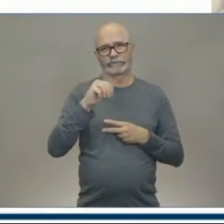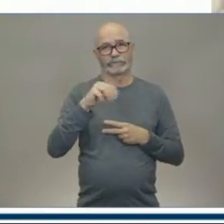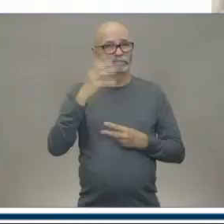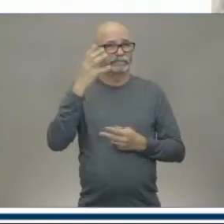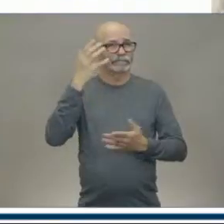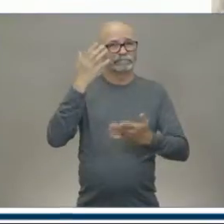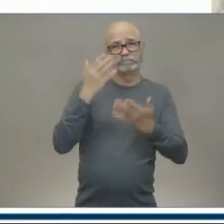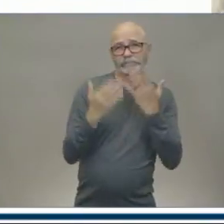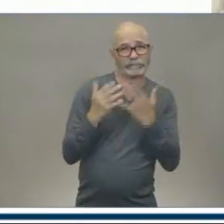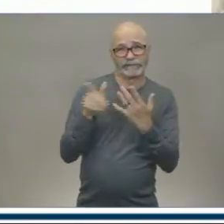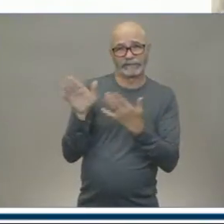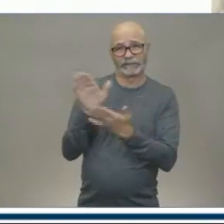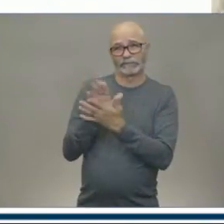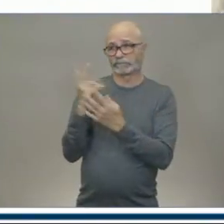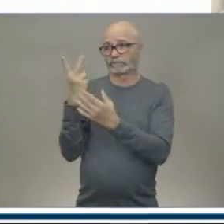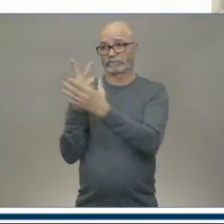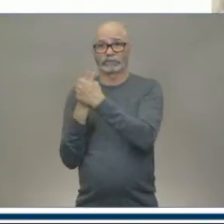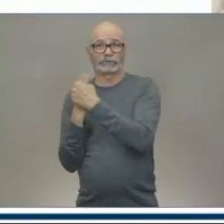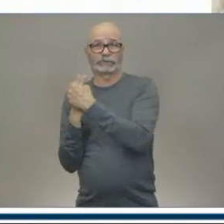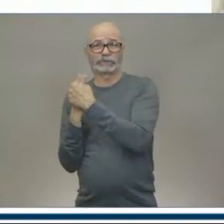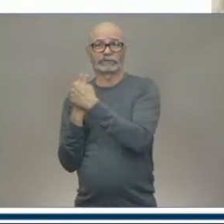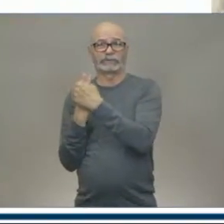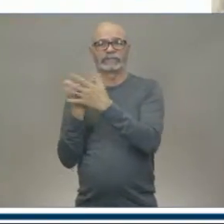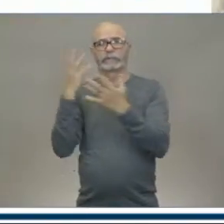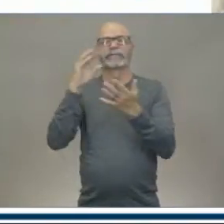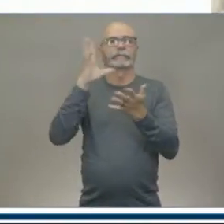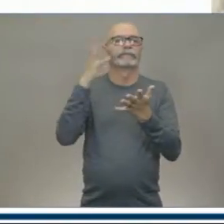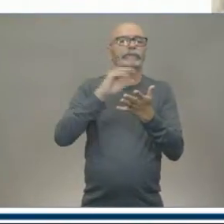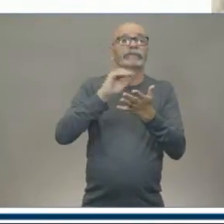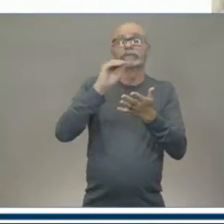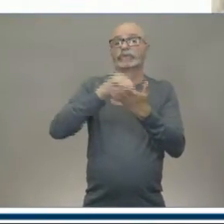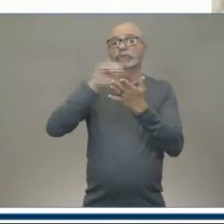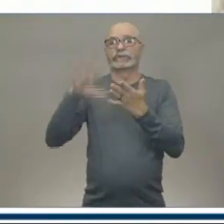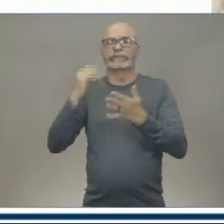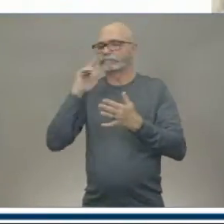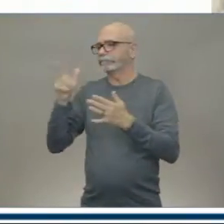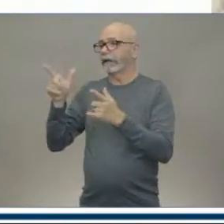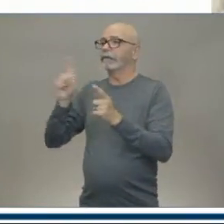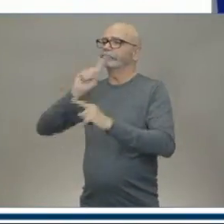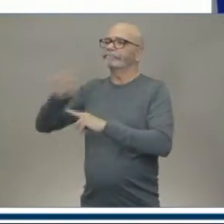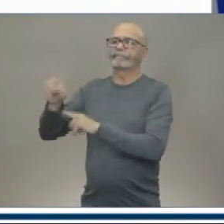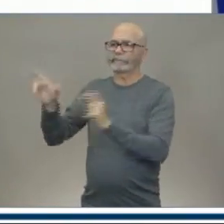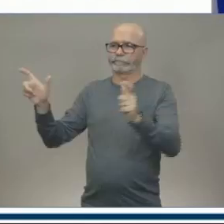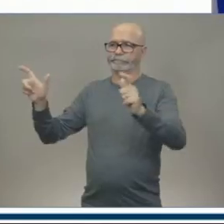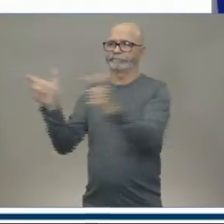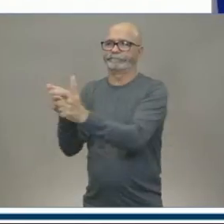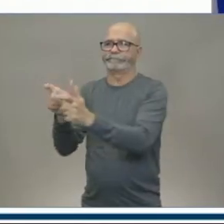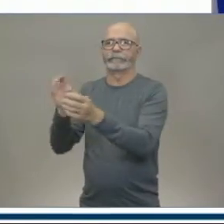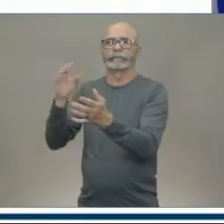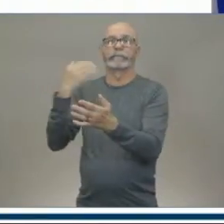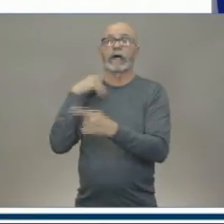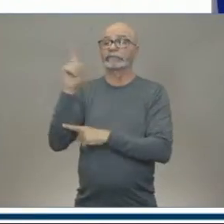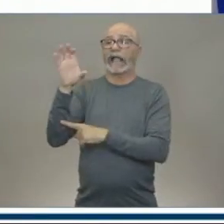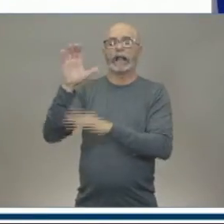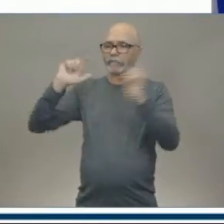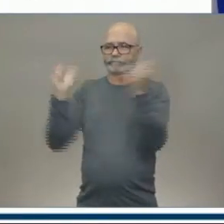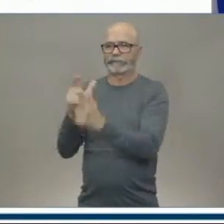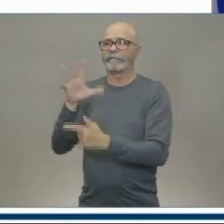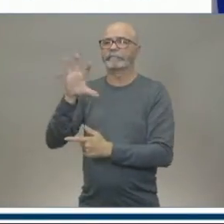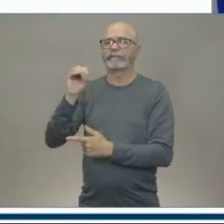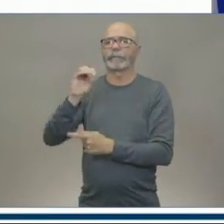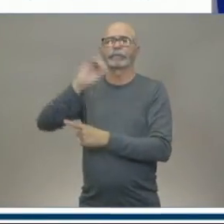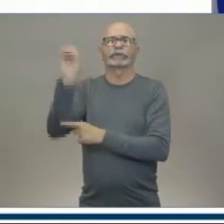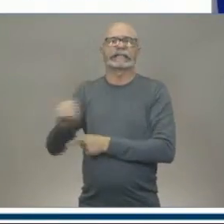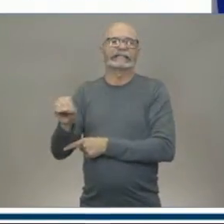50% capacity? Is that in consideration right now? So there is if you look at what the department has, a couple of models that they would use, which would potentially be